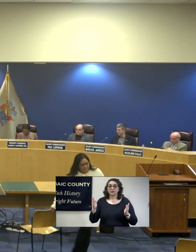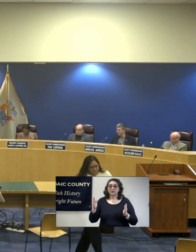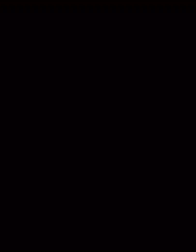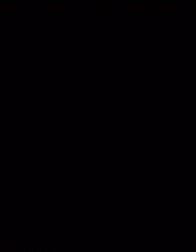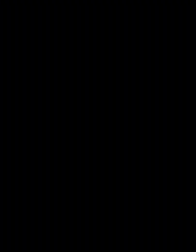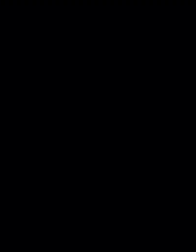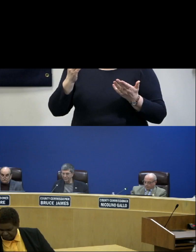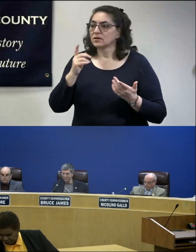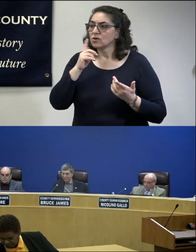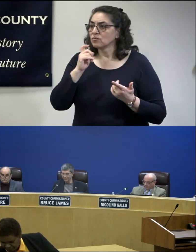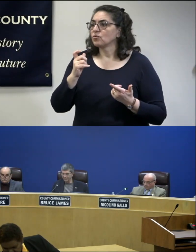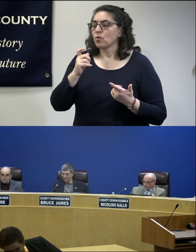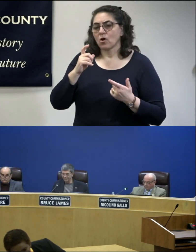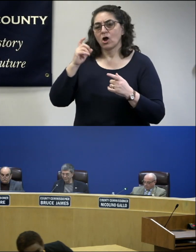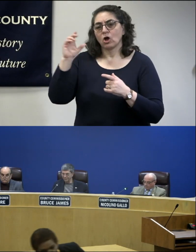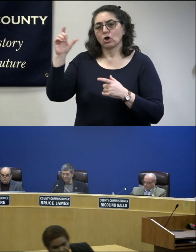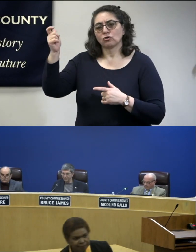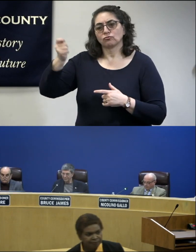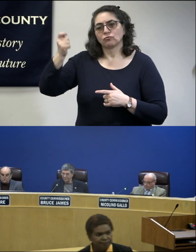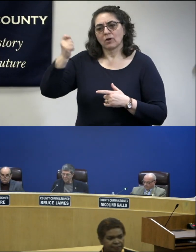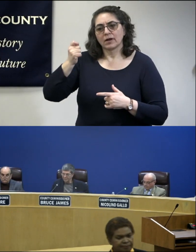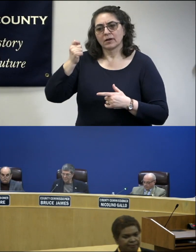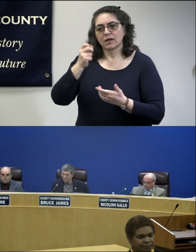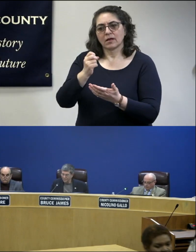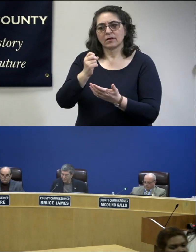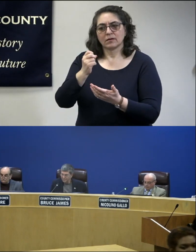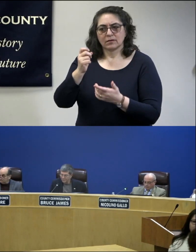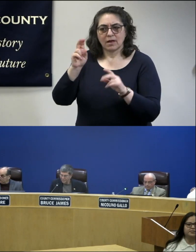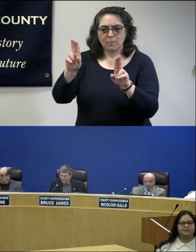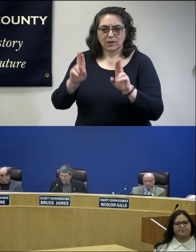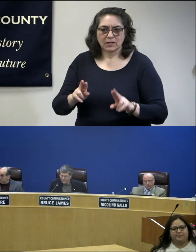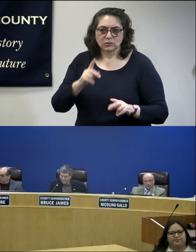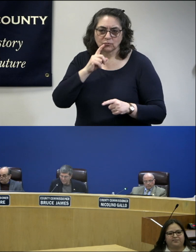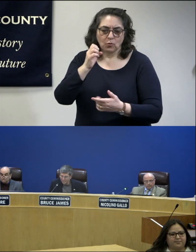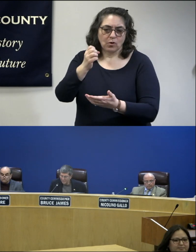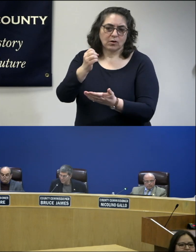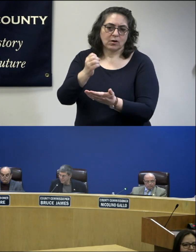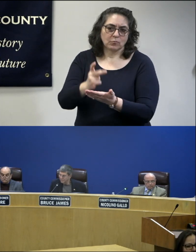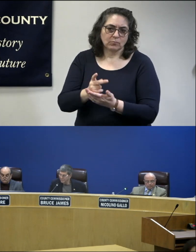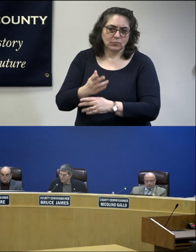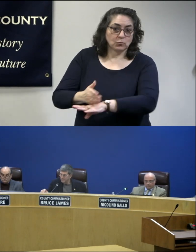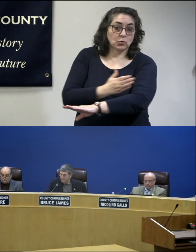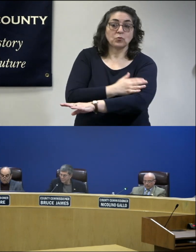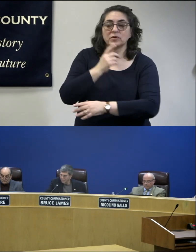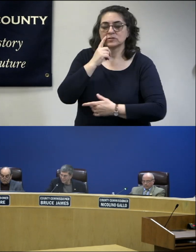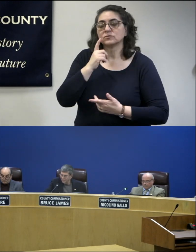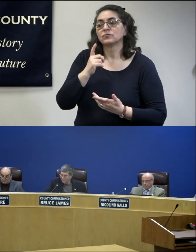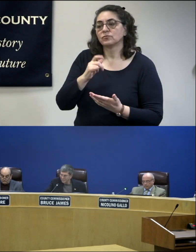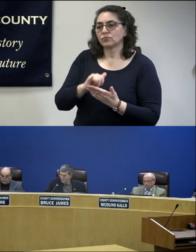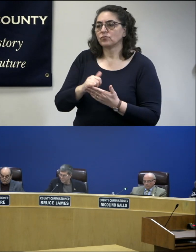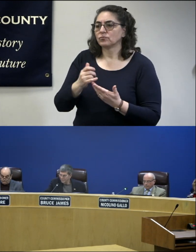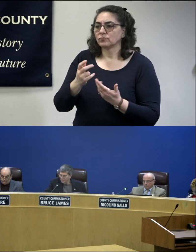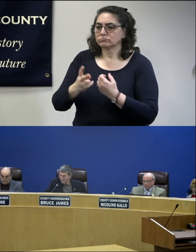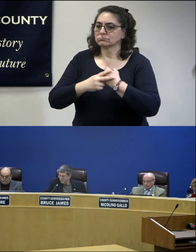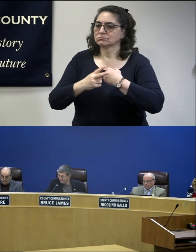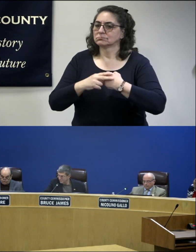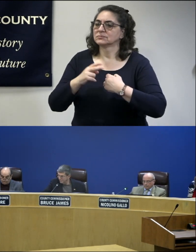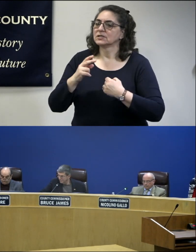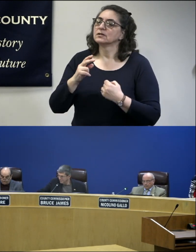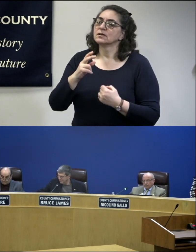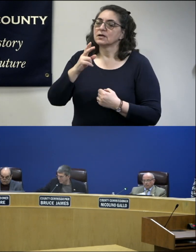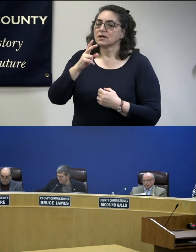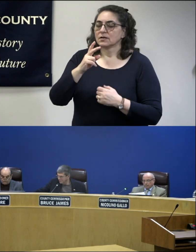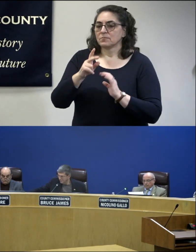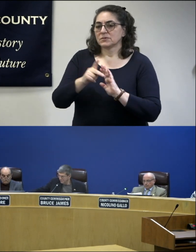grant application to the Green Acres Program for improvements at the Heckman Preserve, one of our facilities in the Passaic County Park system. So